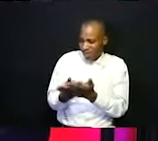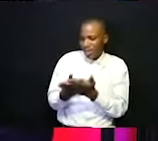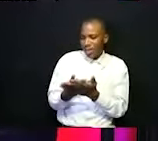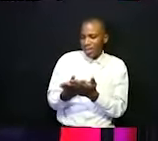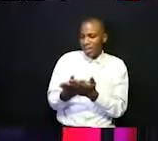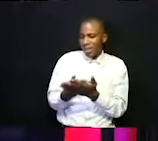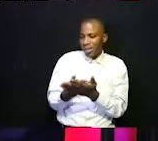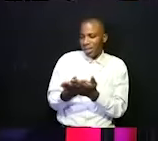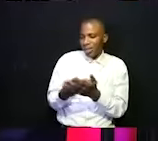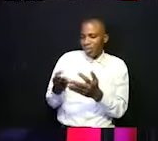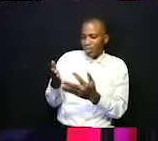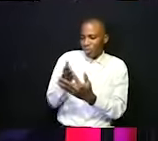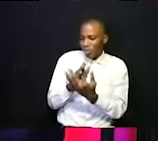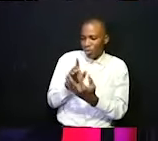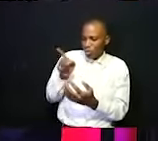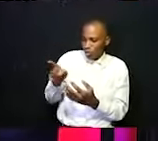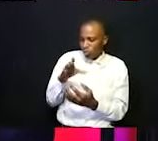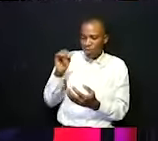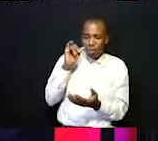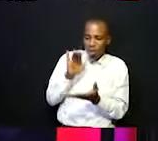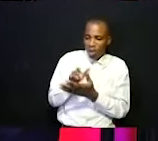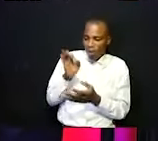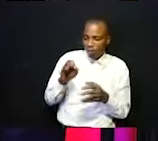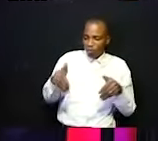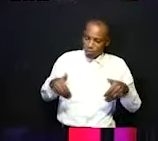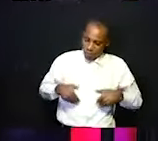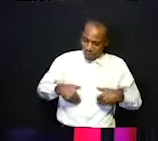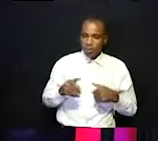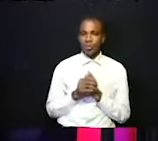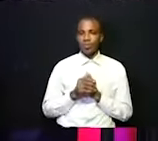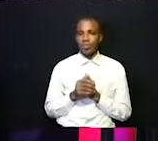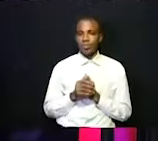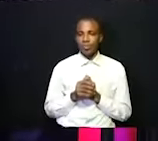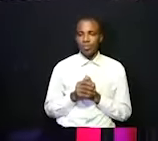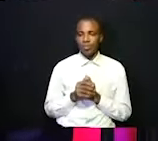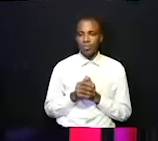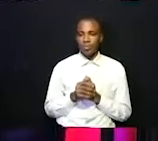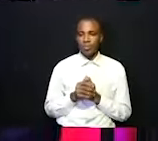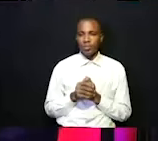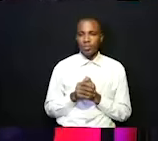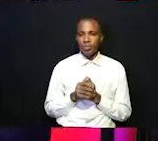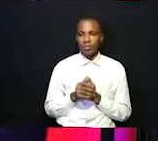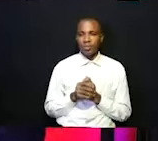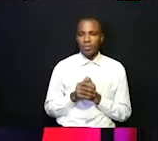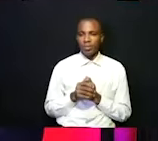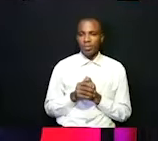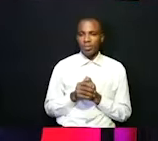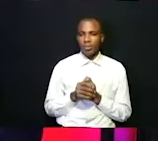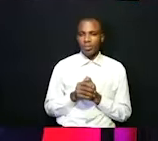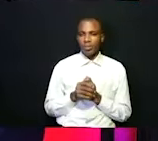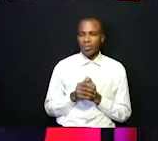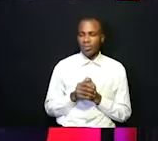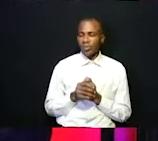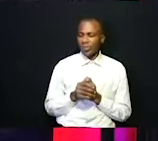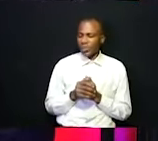youth. Sanso nyankopon aye dansefo etiawo ewowo ane wo mranti brem ayire entem. I have not seen any